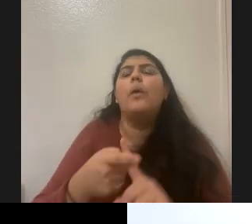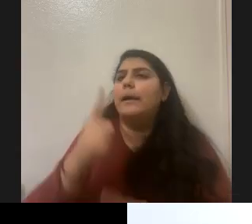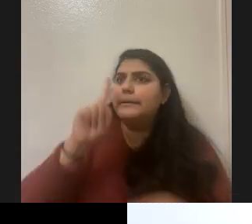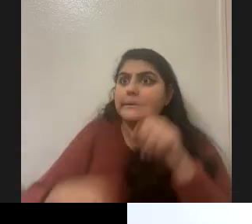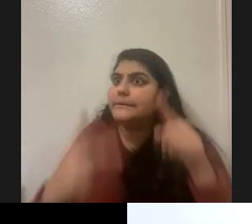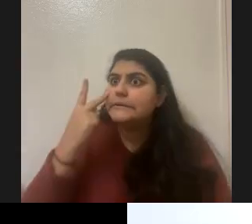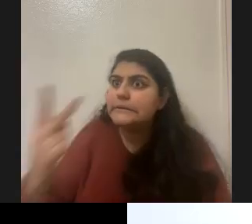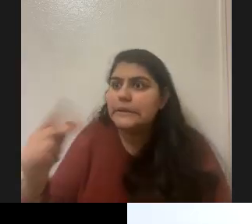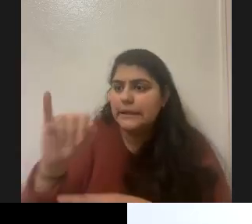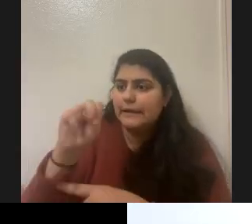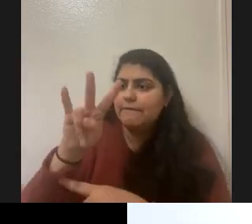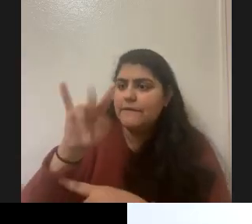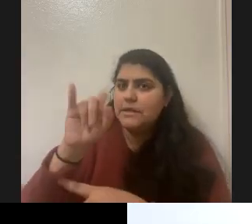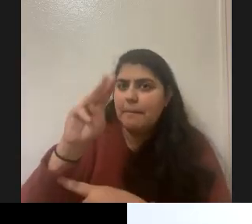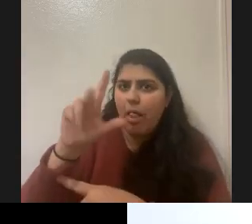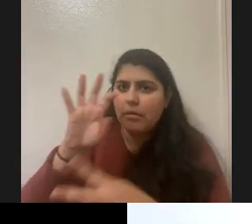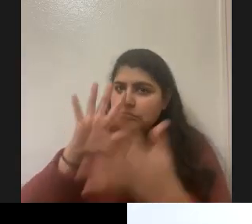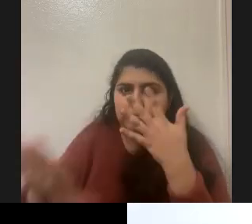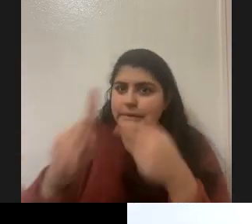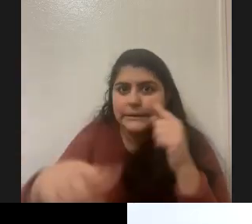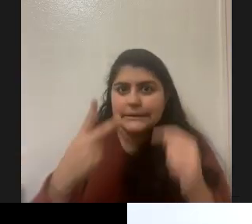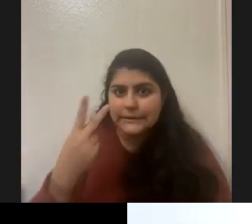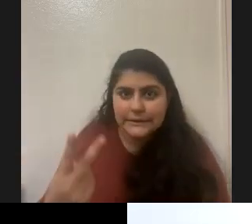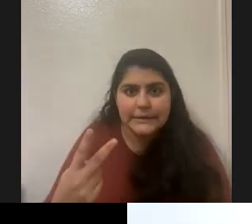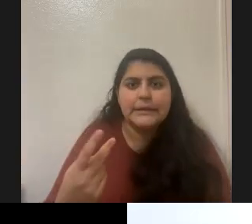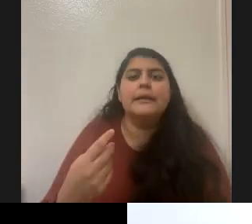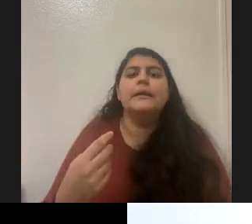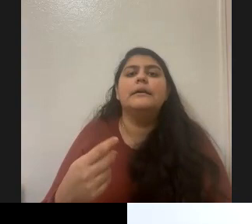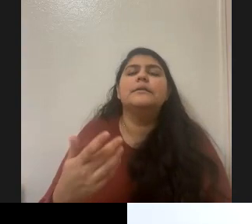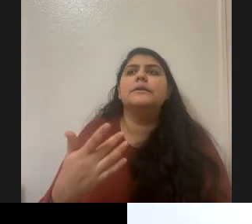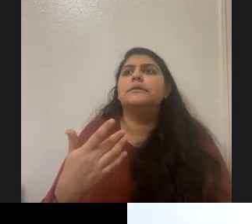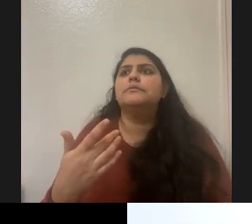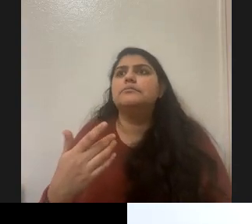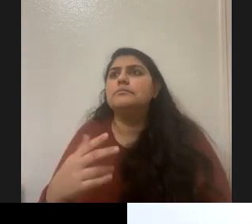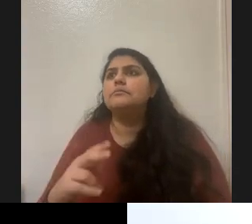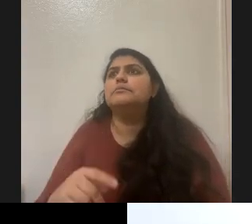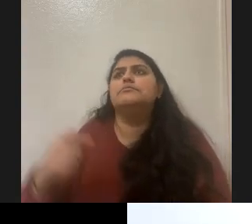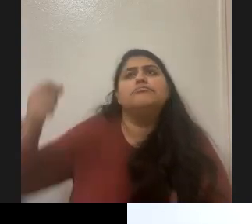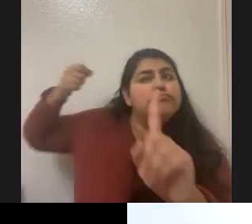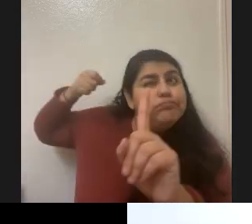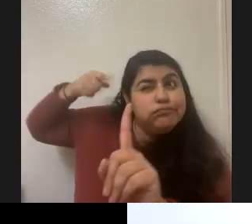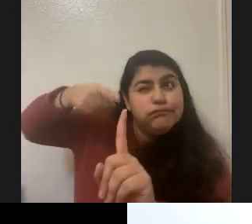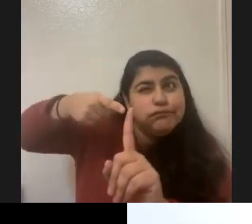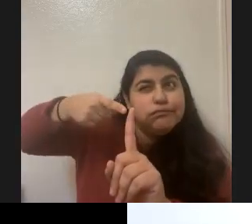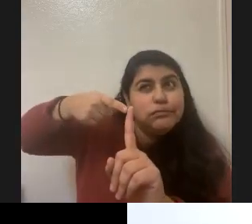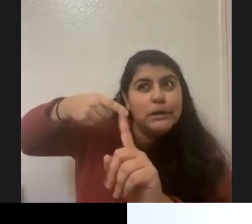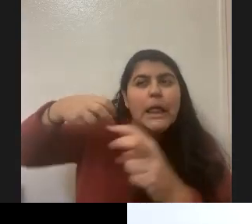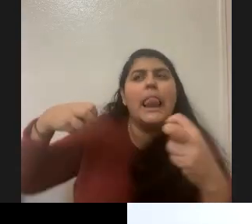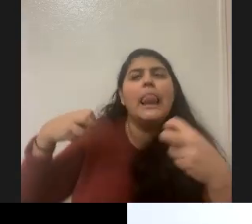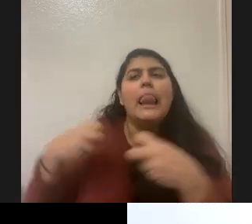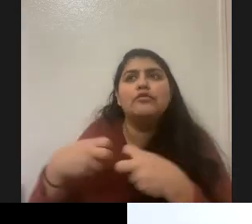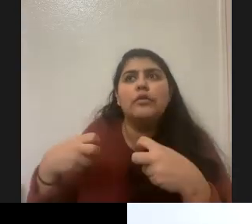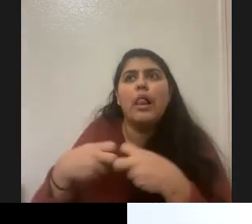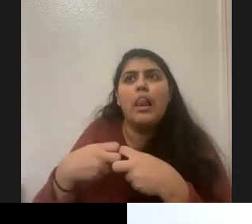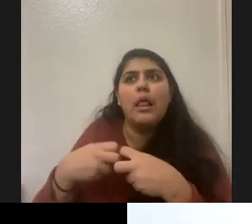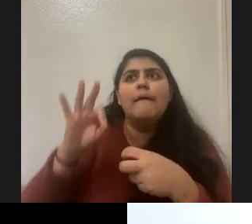question. If we can't see it, generally, I mean, you'd probably shoot some kind of electrical